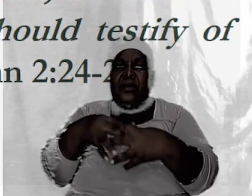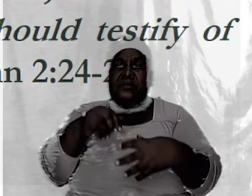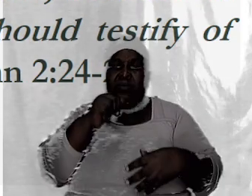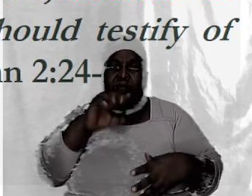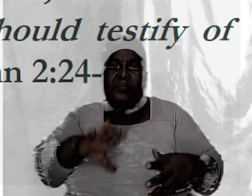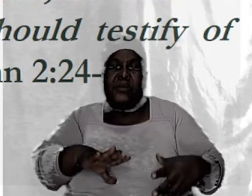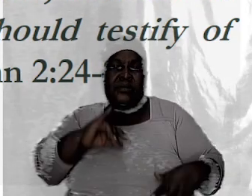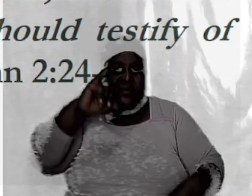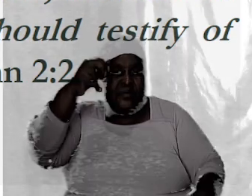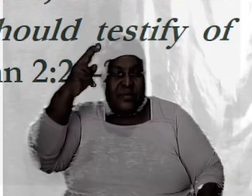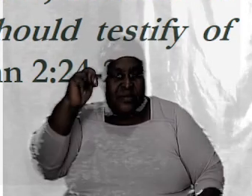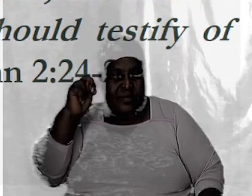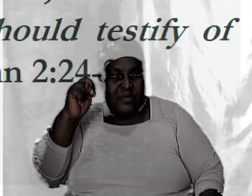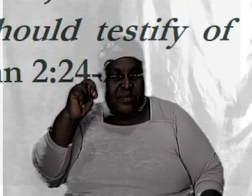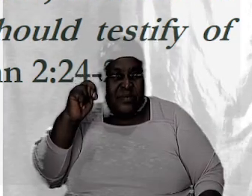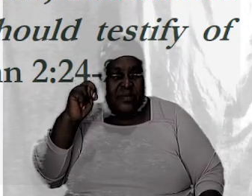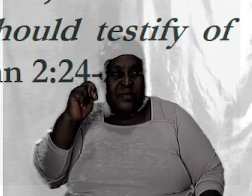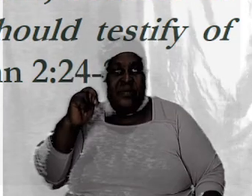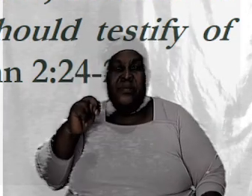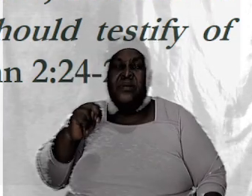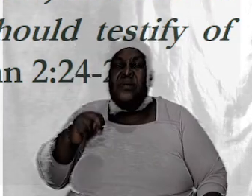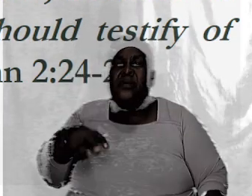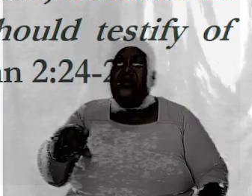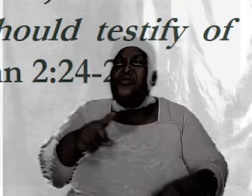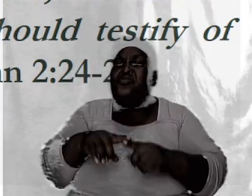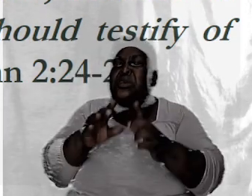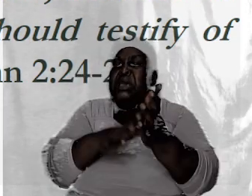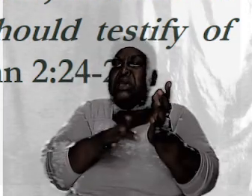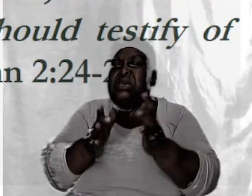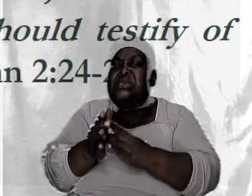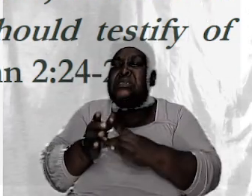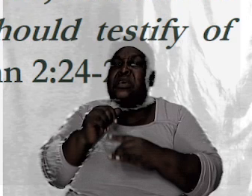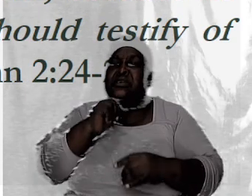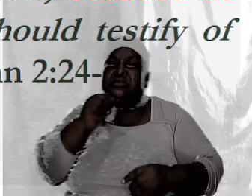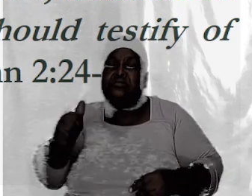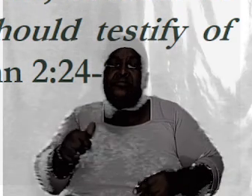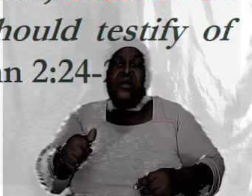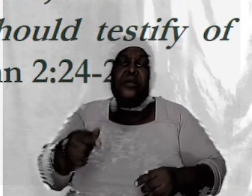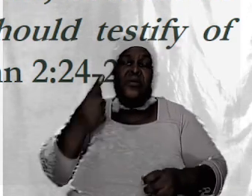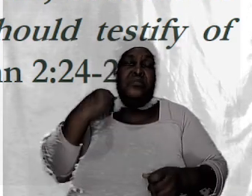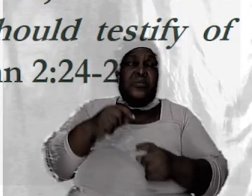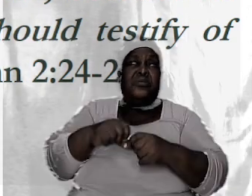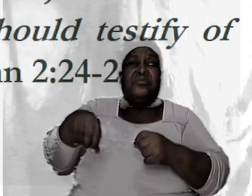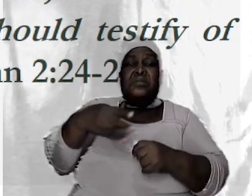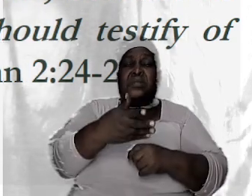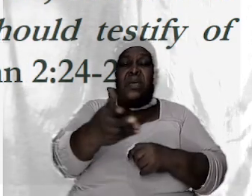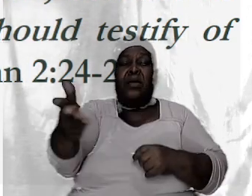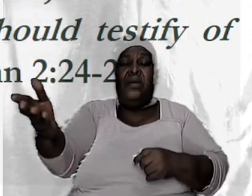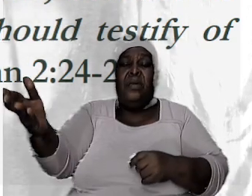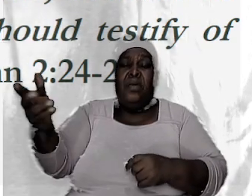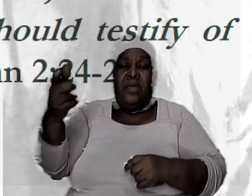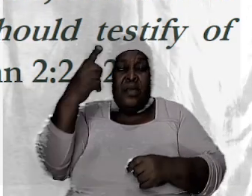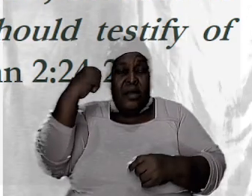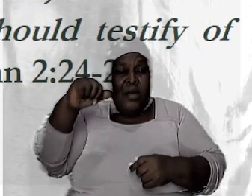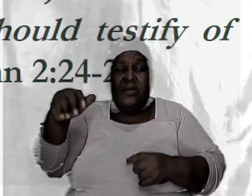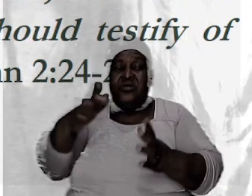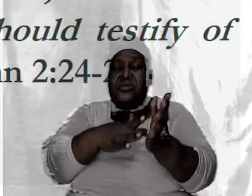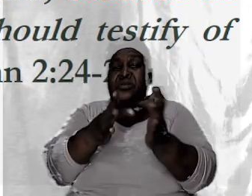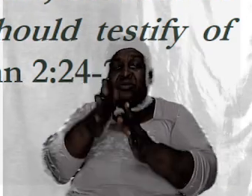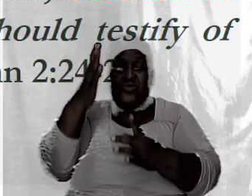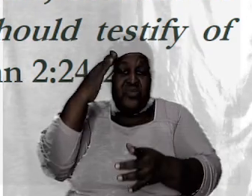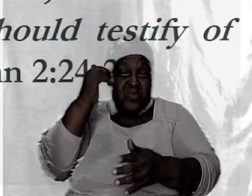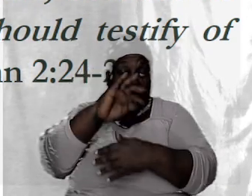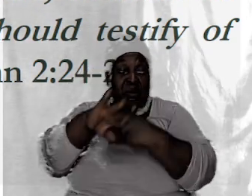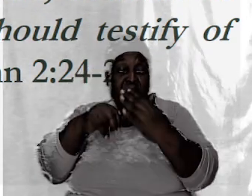2, verse 24 to 25, but Jesus did not commit himself unto them. Why? Because he knew all men